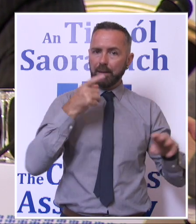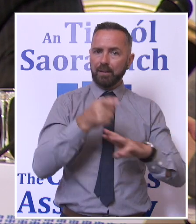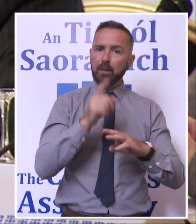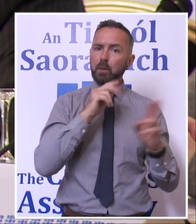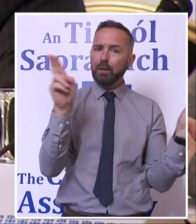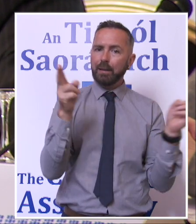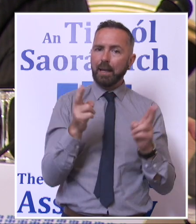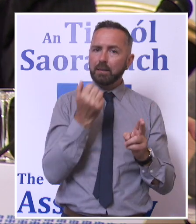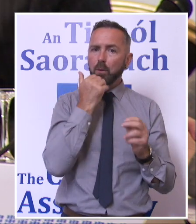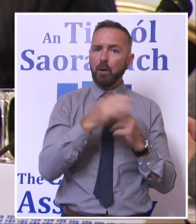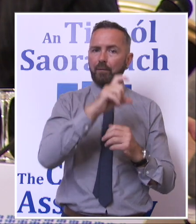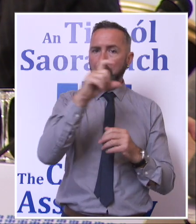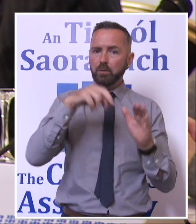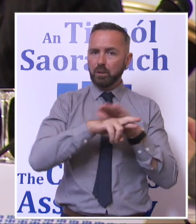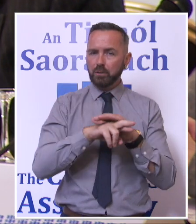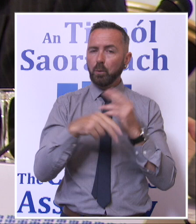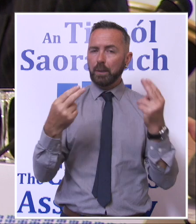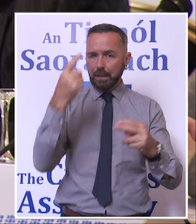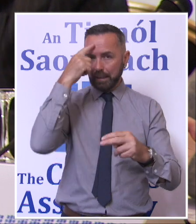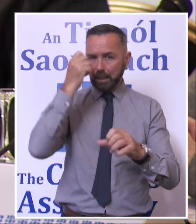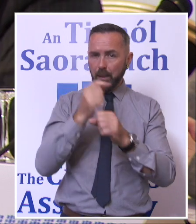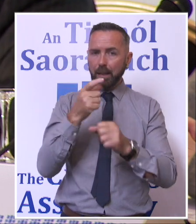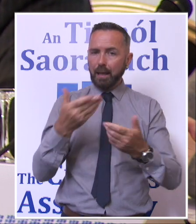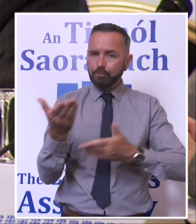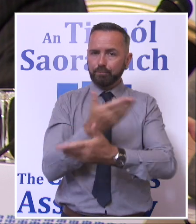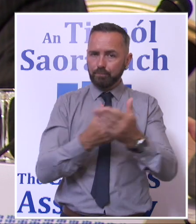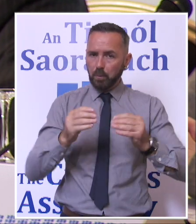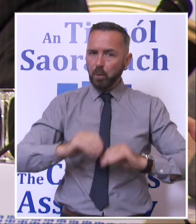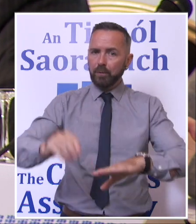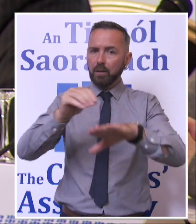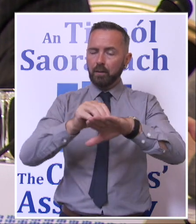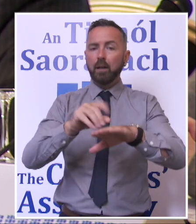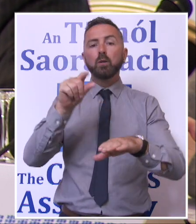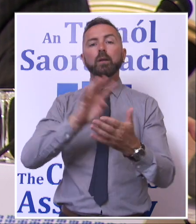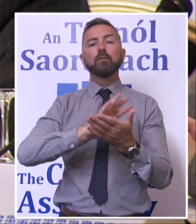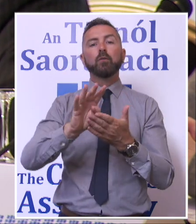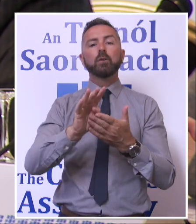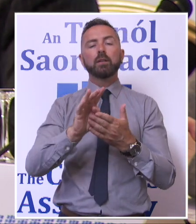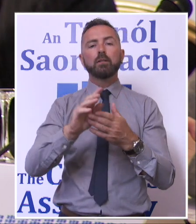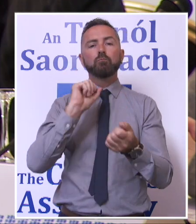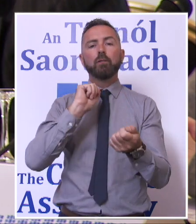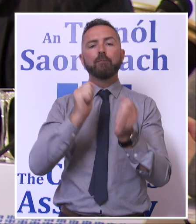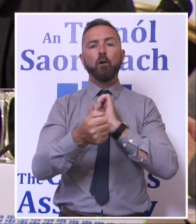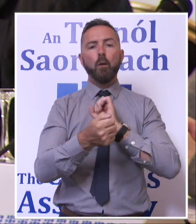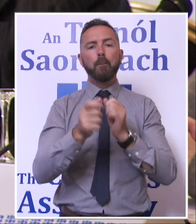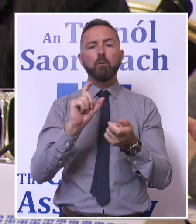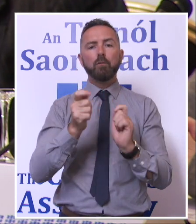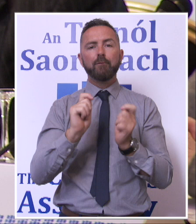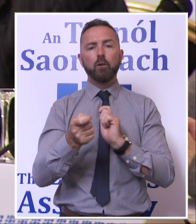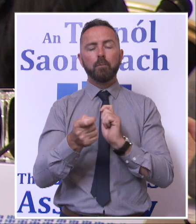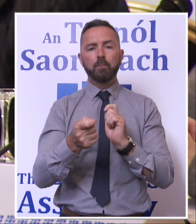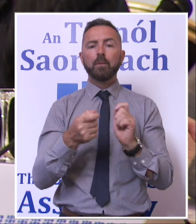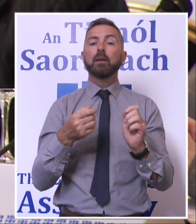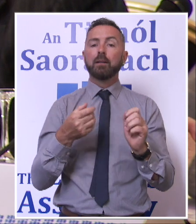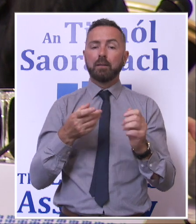your deliberations as we go forward. So while some of the 2014 reforms address some of the challenges by adding to the number of councillors